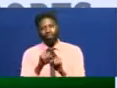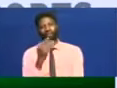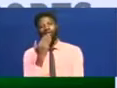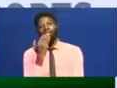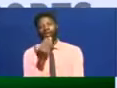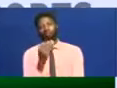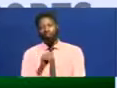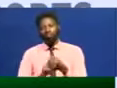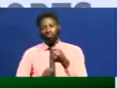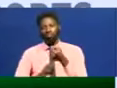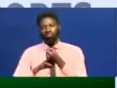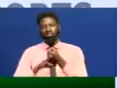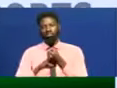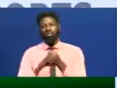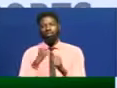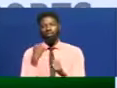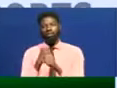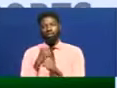work that we do.